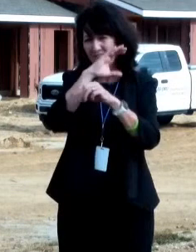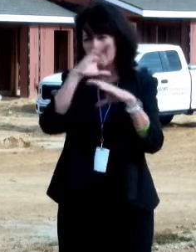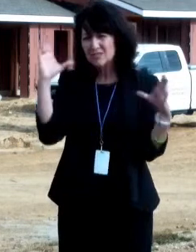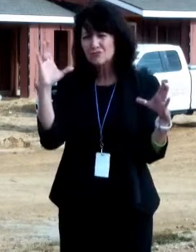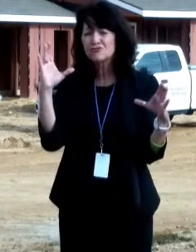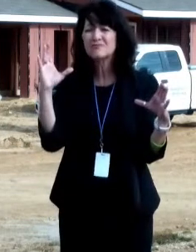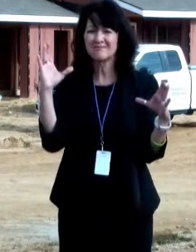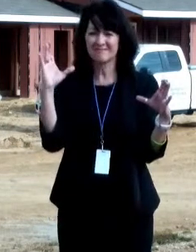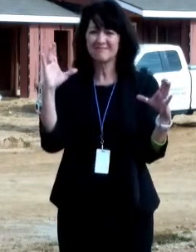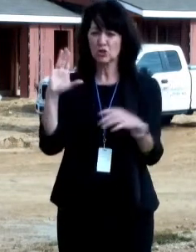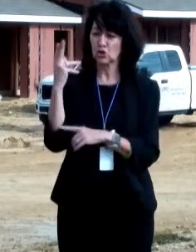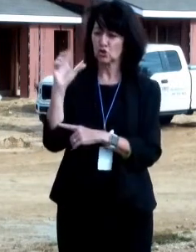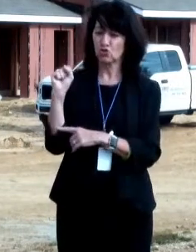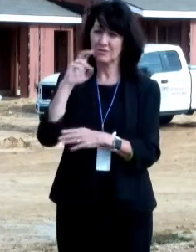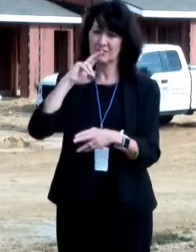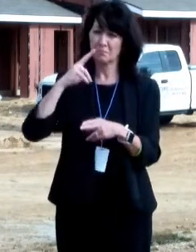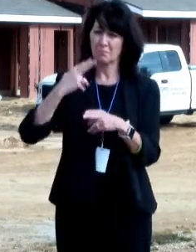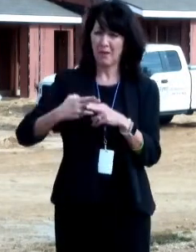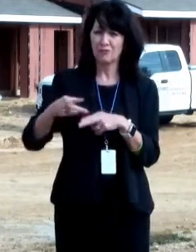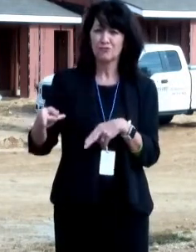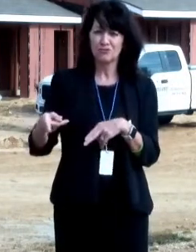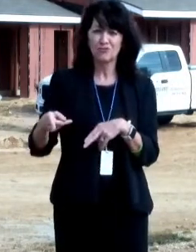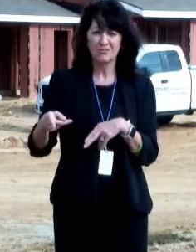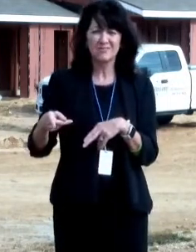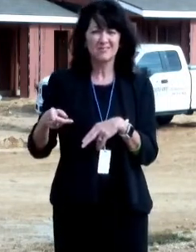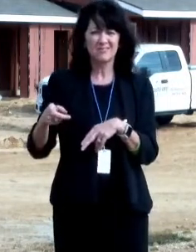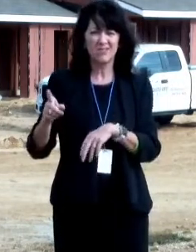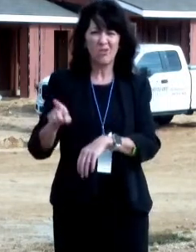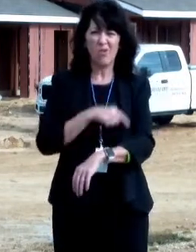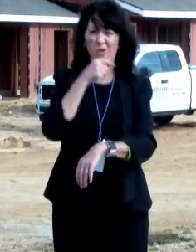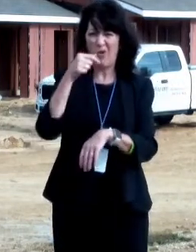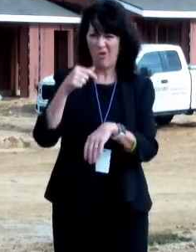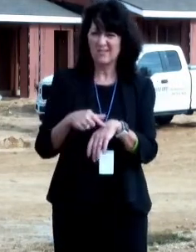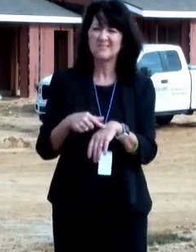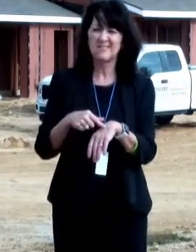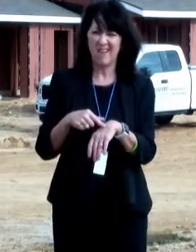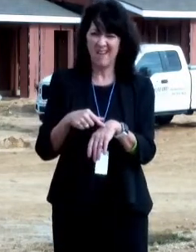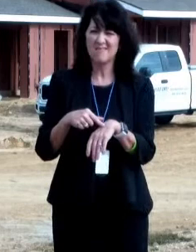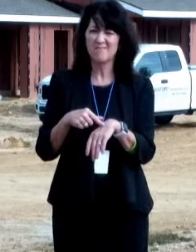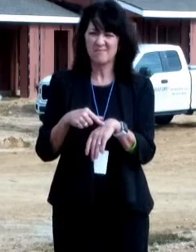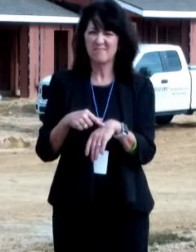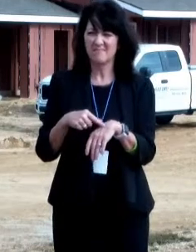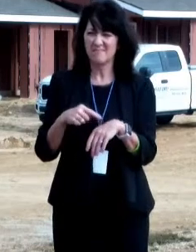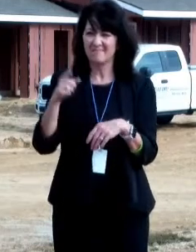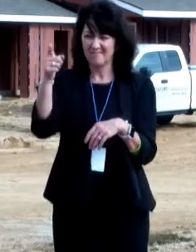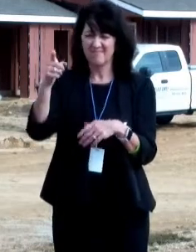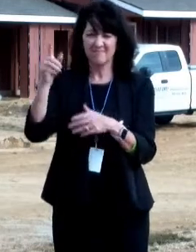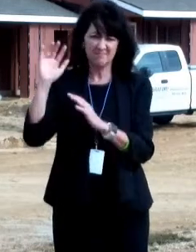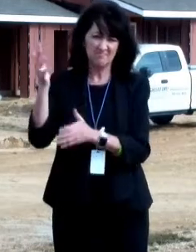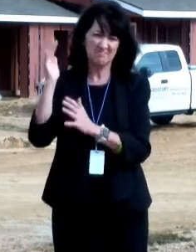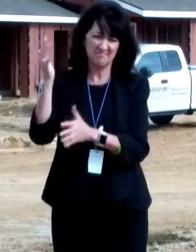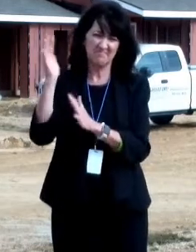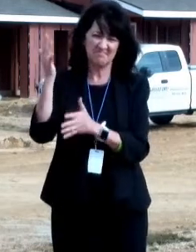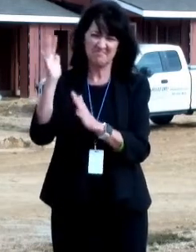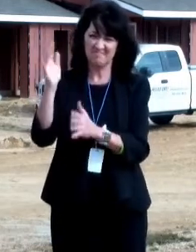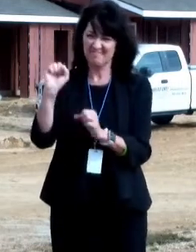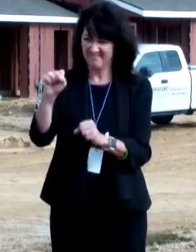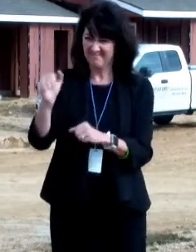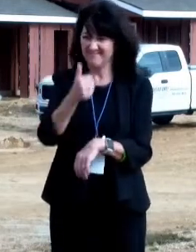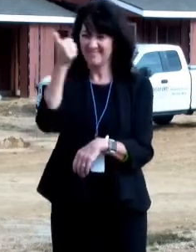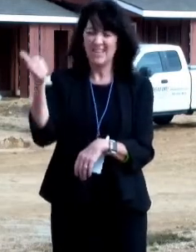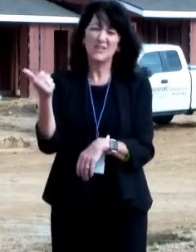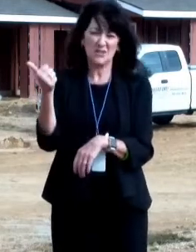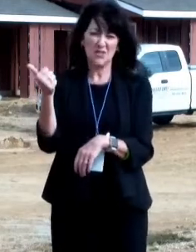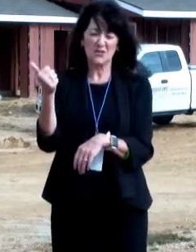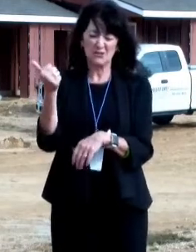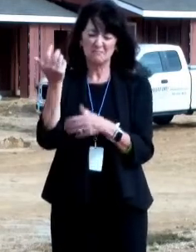mentioned, and it's a long time coming. And so I am so, yeah, look, another clap, another clap.